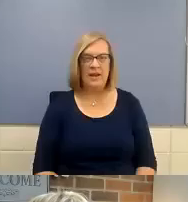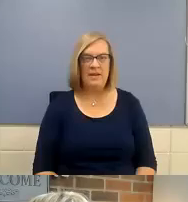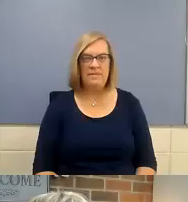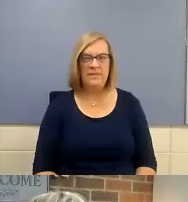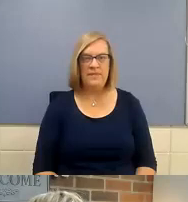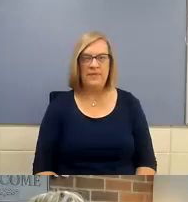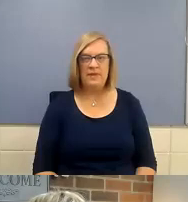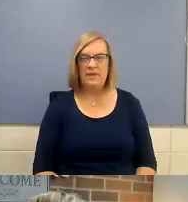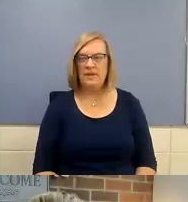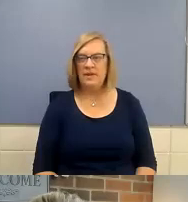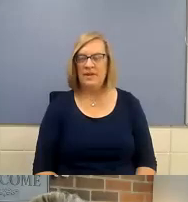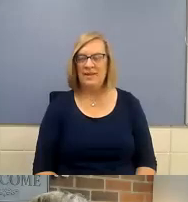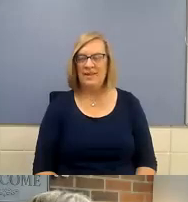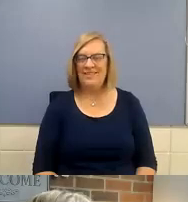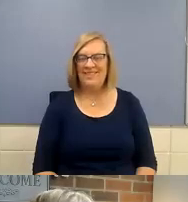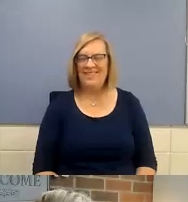Alrighty.